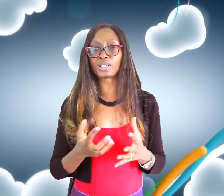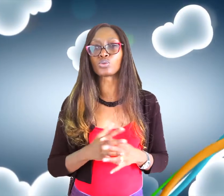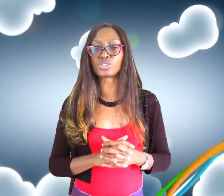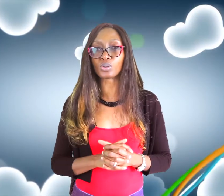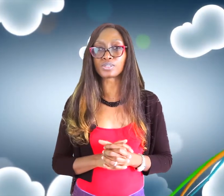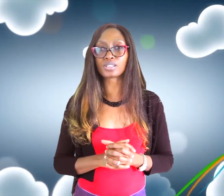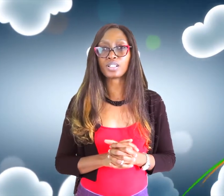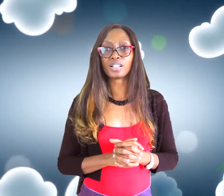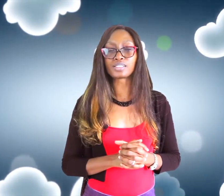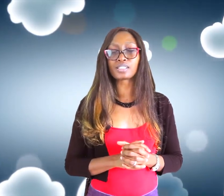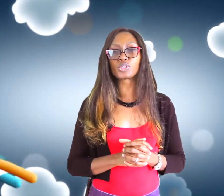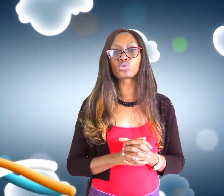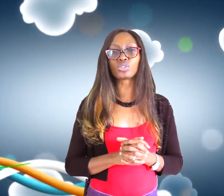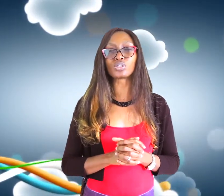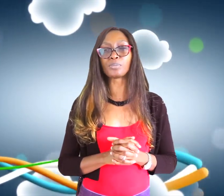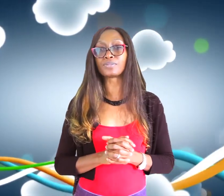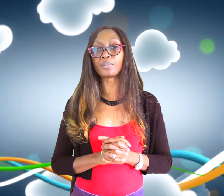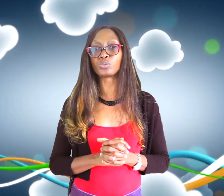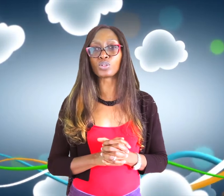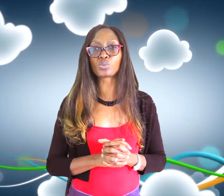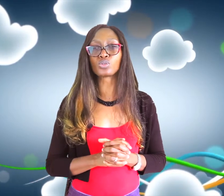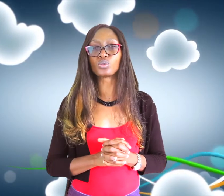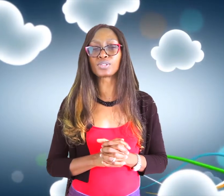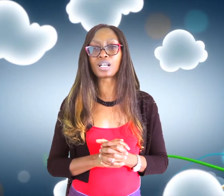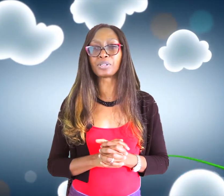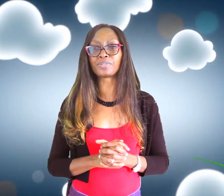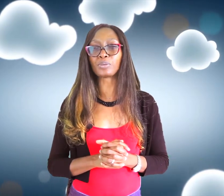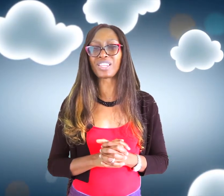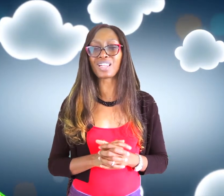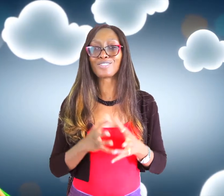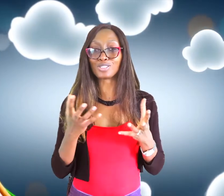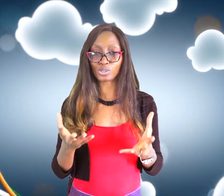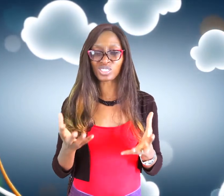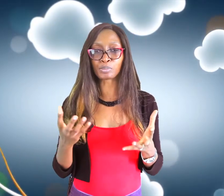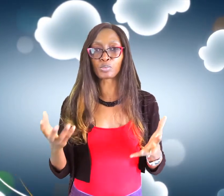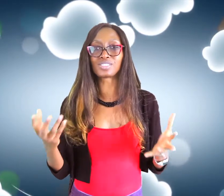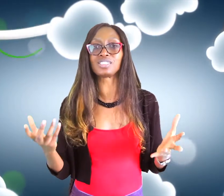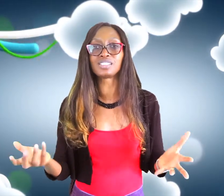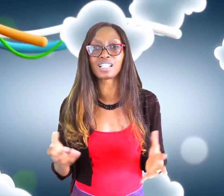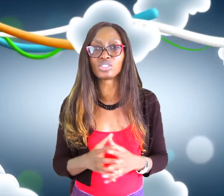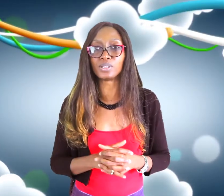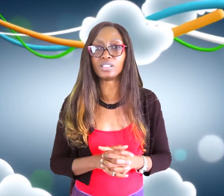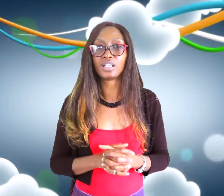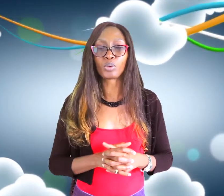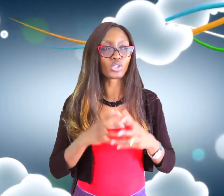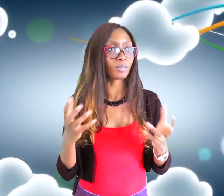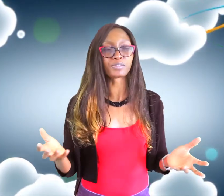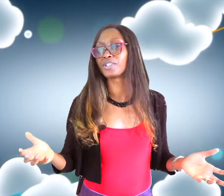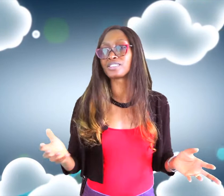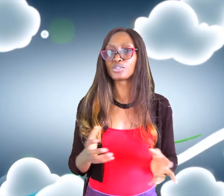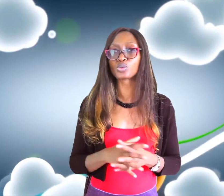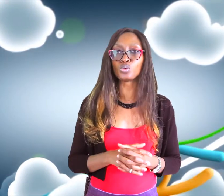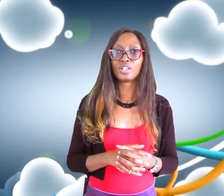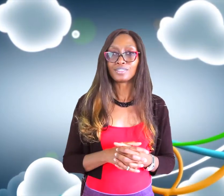to bring out results. It says we struggle to amplify with words what God wants to amplify with results. Let people see tangibly. When you